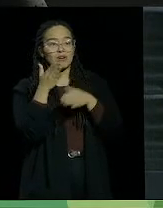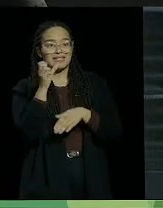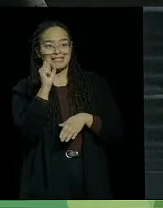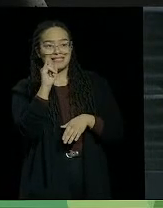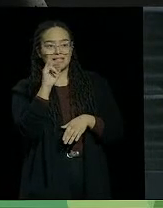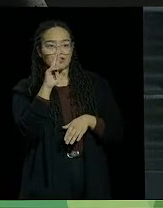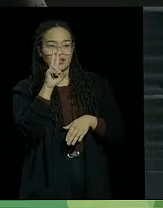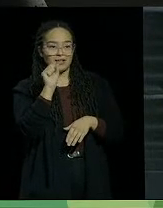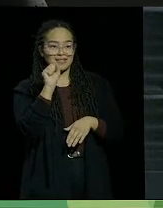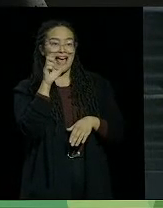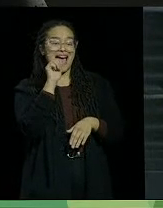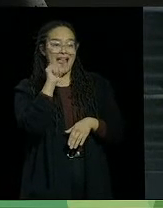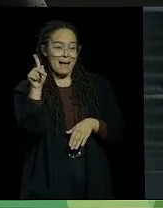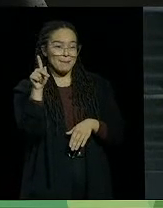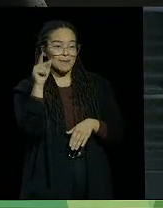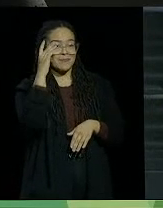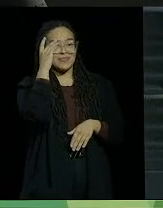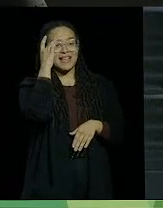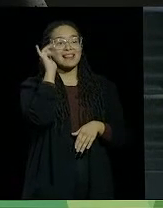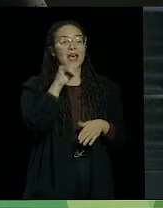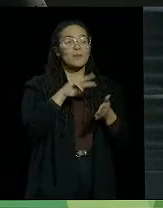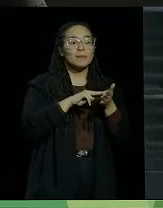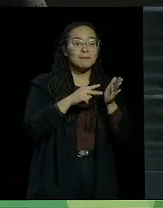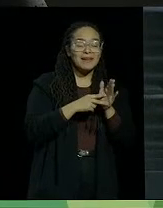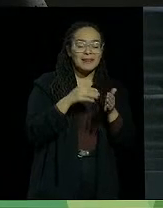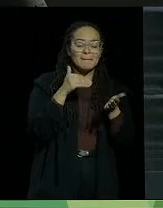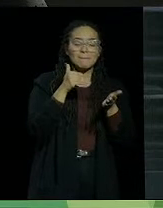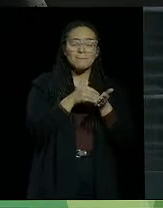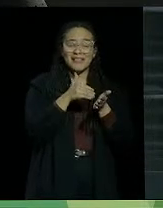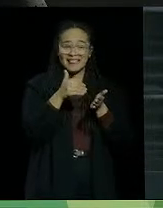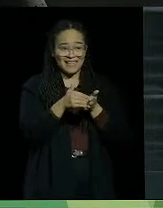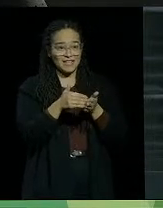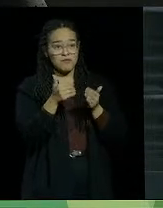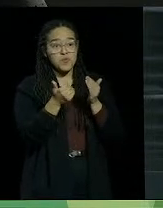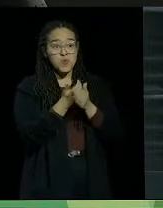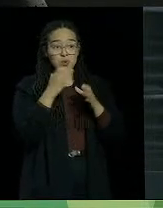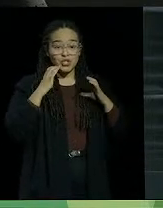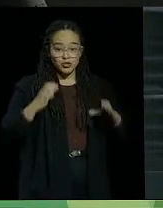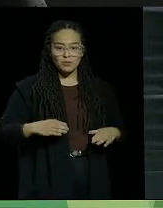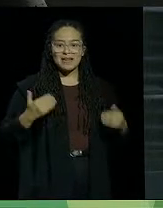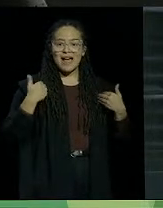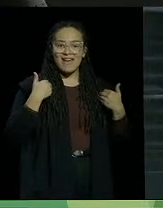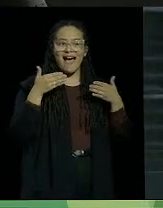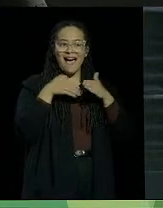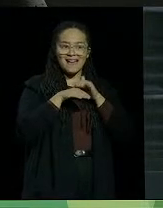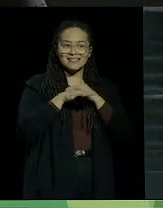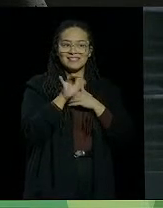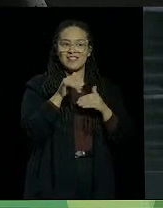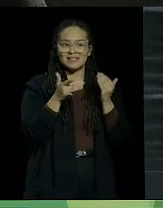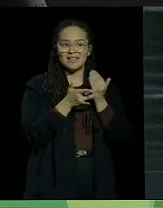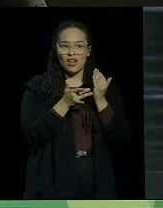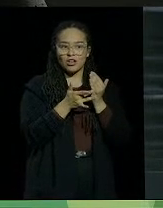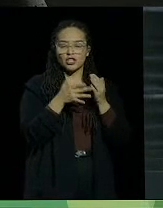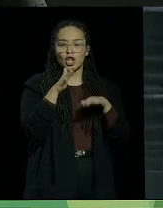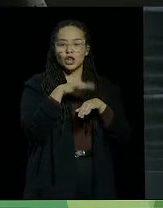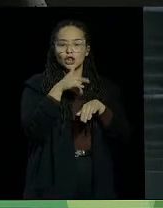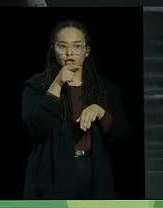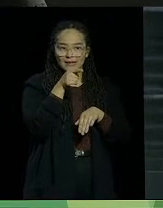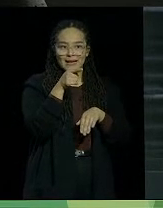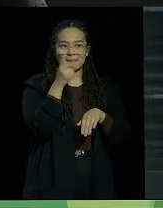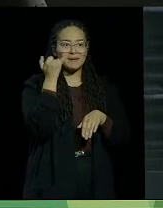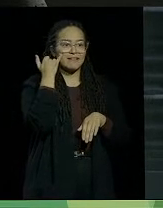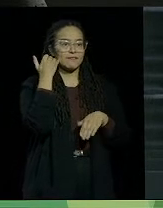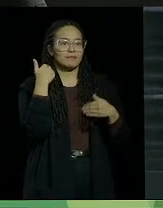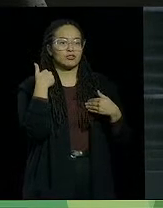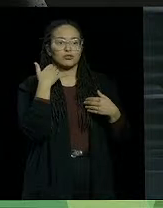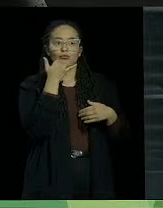Safety Act. Cool. This would mean that millions of new consumers would have access to this technology to help alert them of